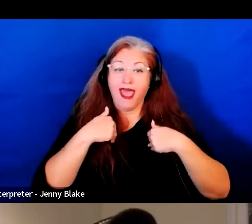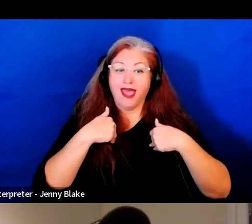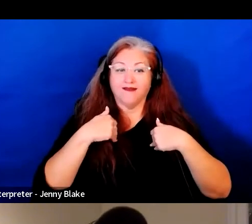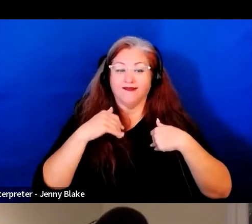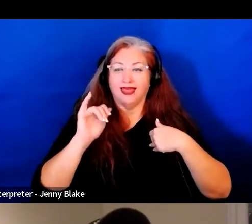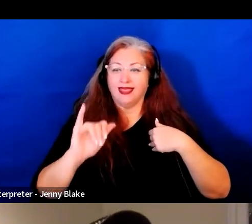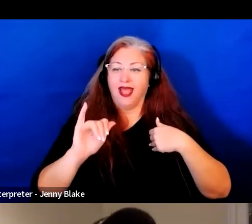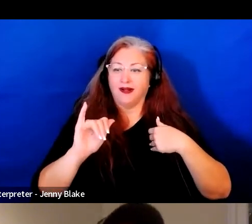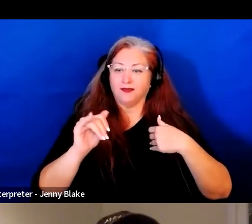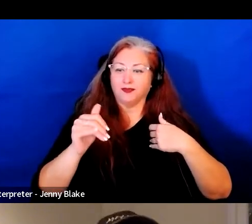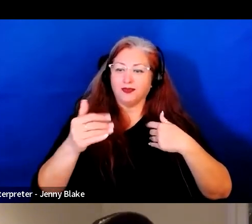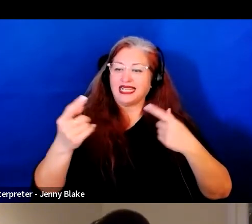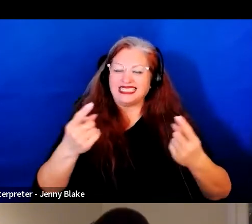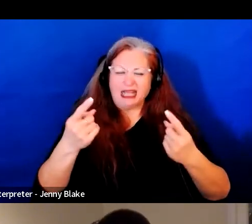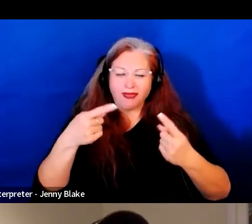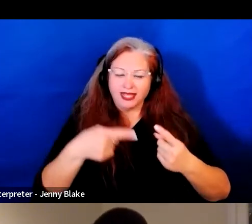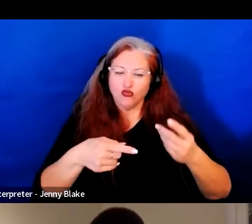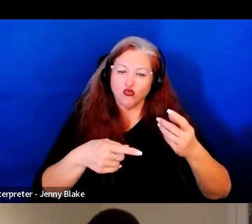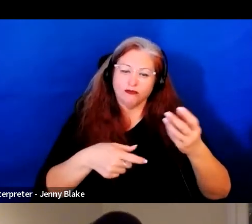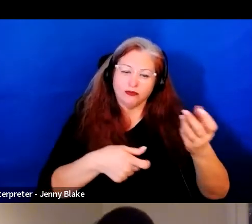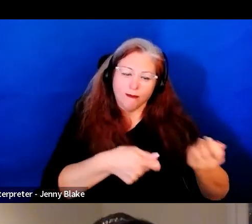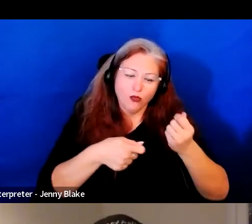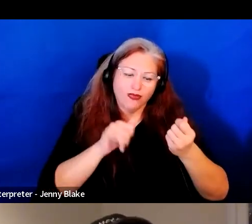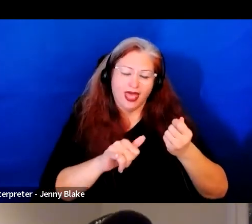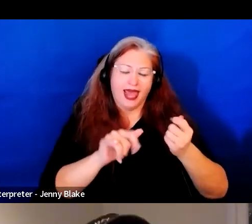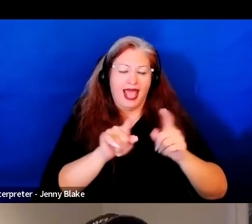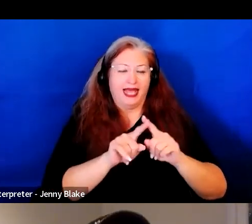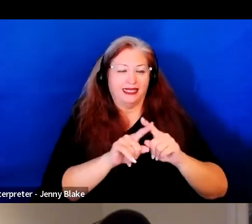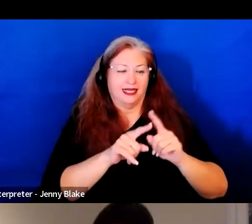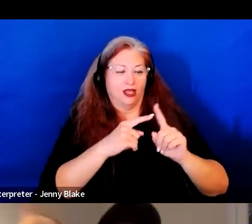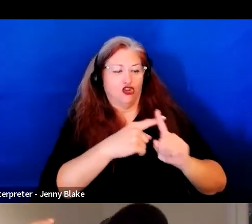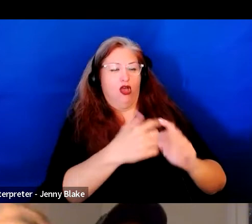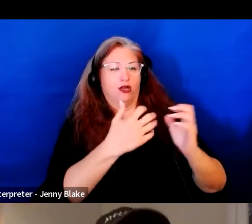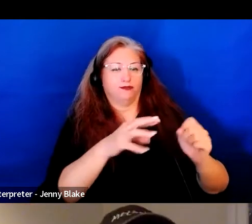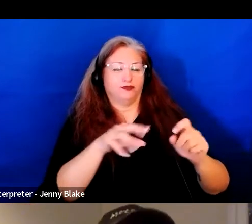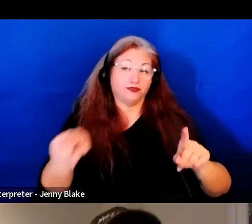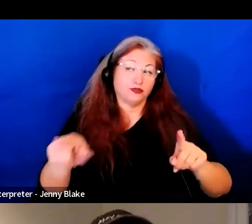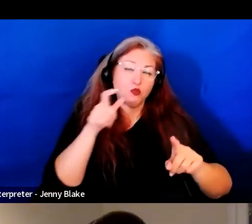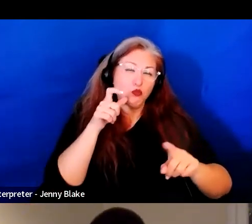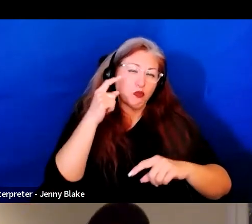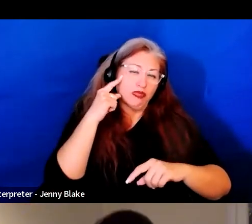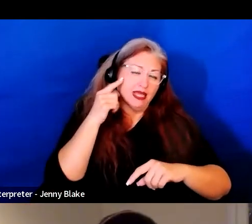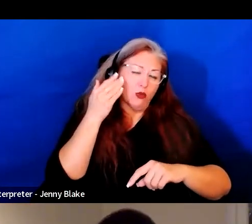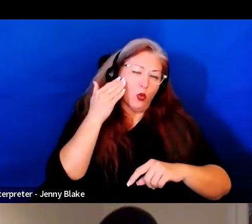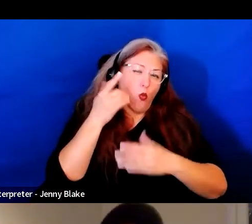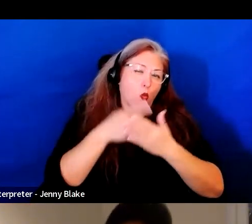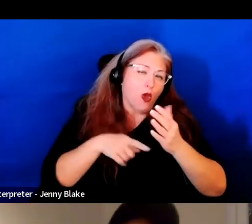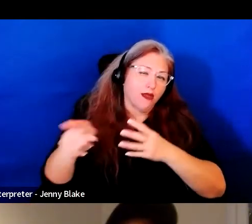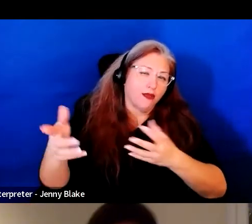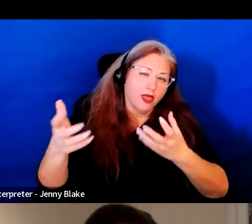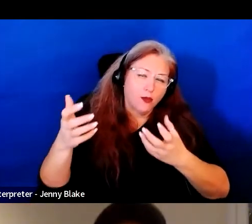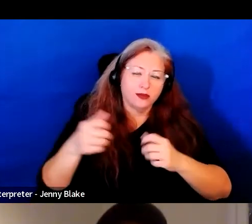does it have that thing that is really going to draw this audience that we view as our target audience, and this audience who we think we know wants.